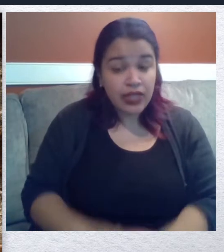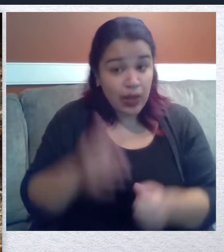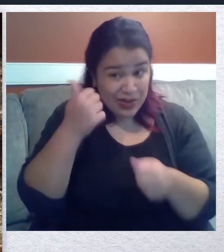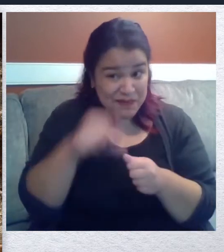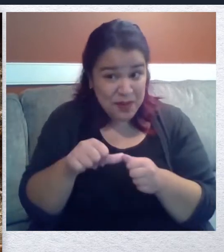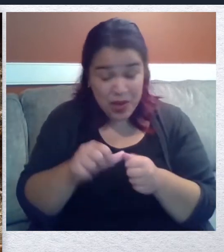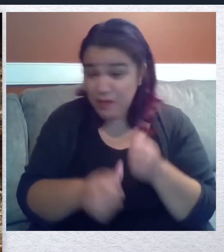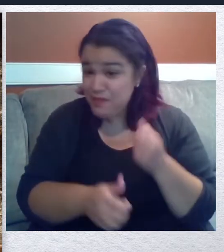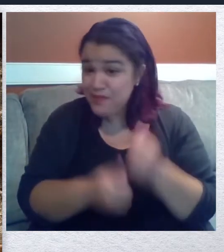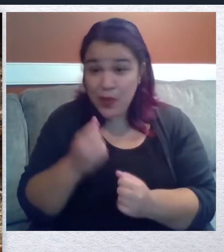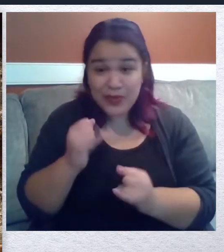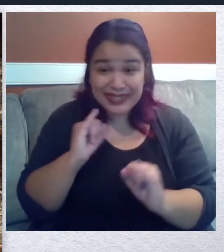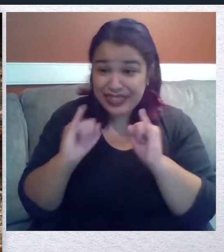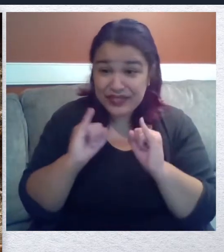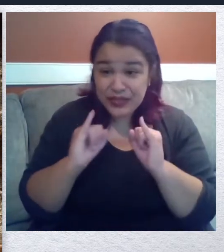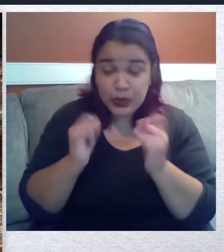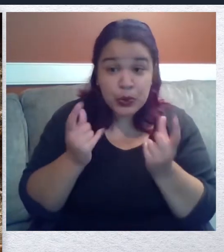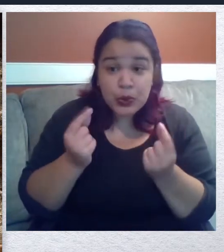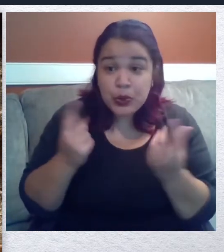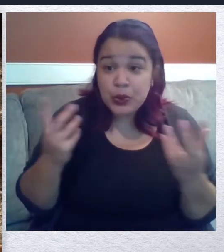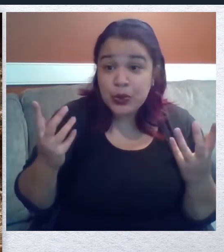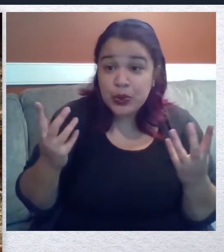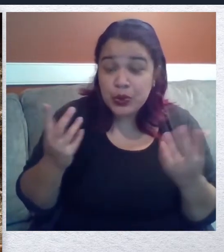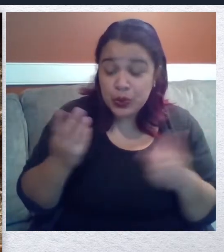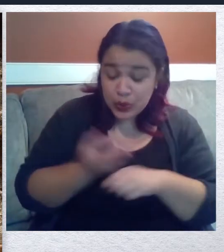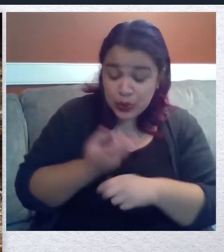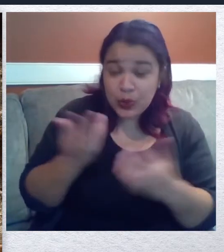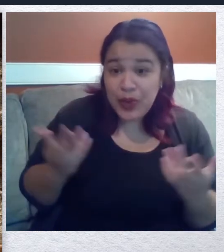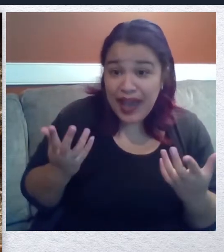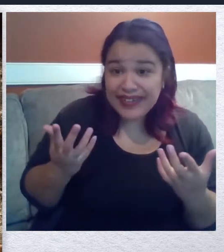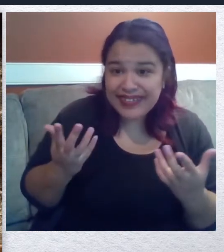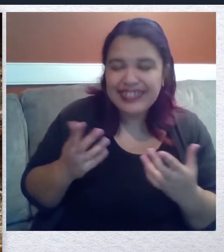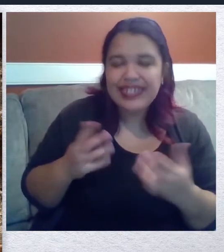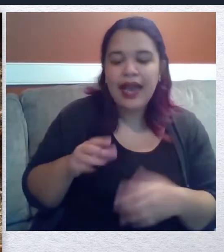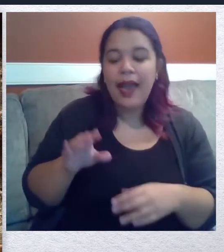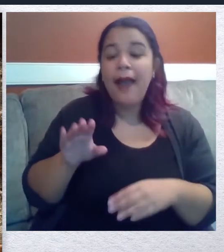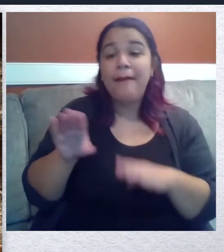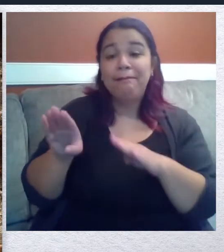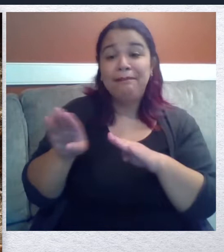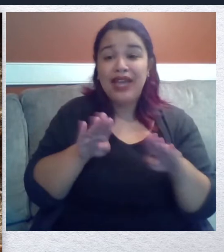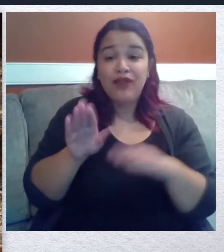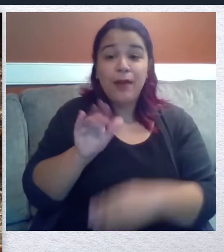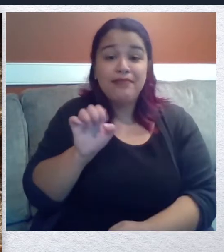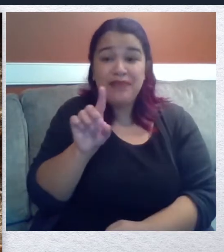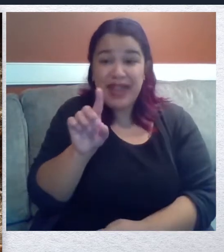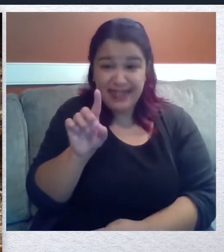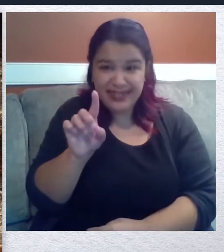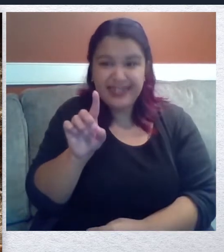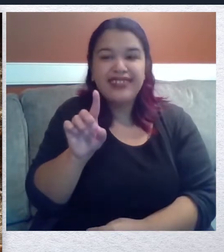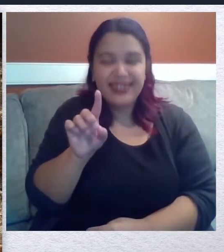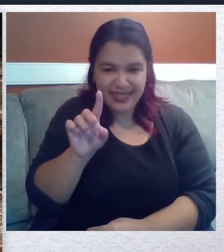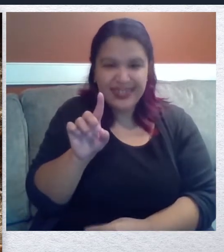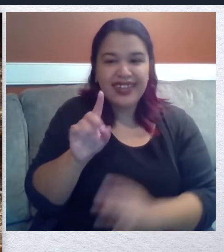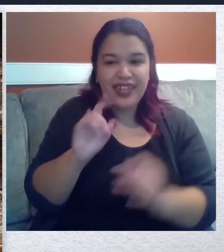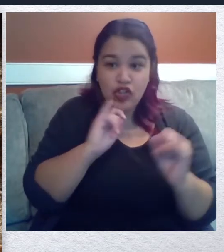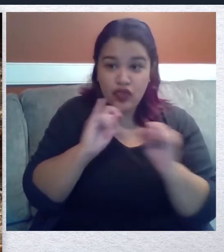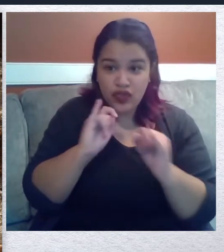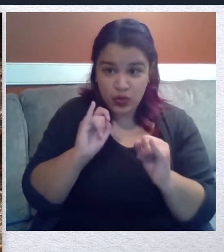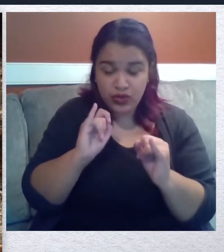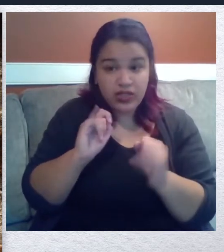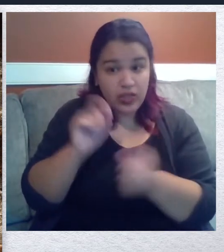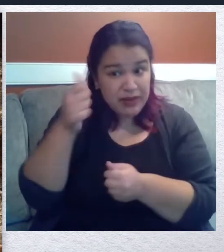behavioral-based interview tip sheet in your resource guide. And Dennis, I think you have some tips on how to